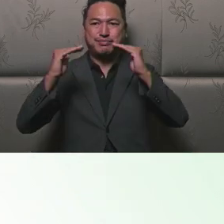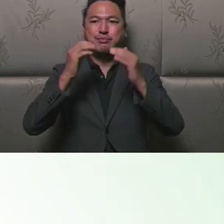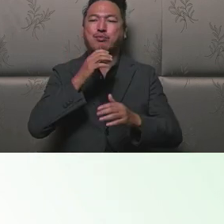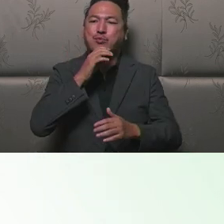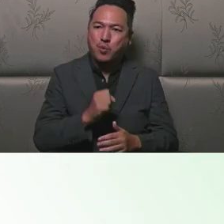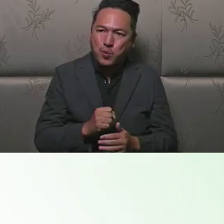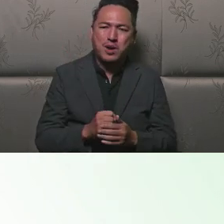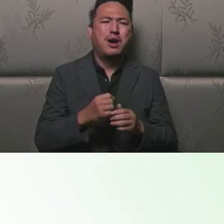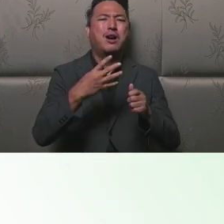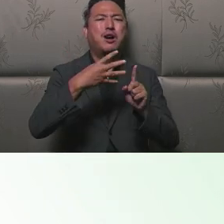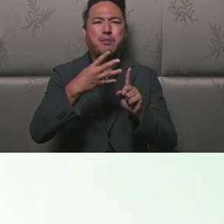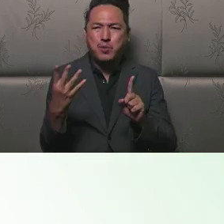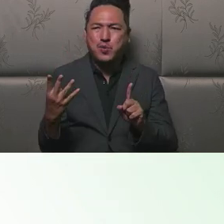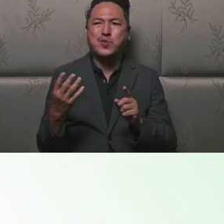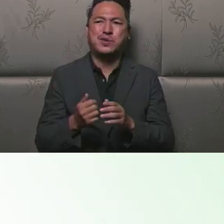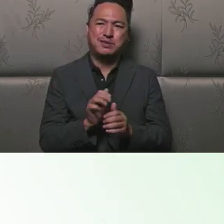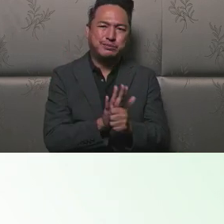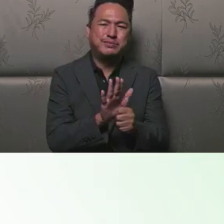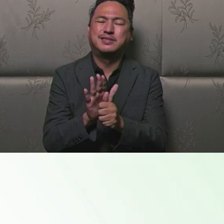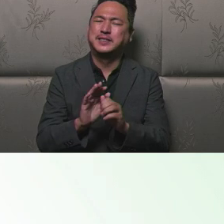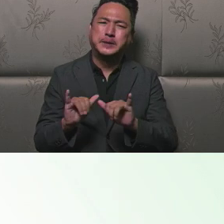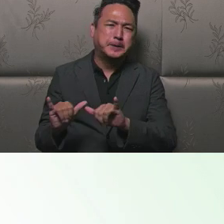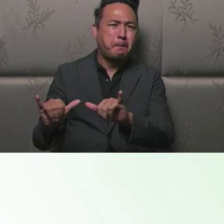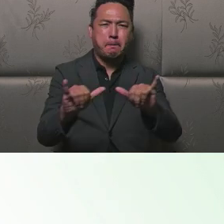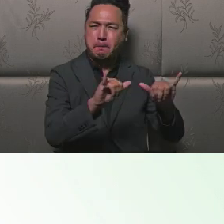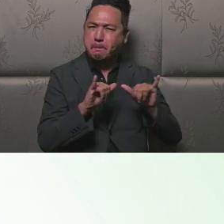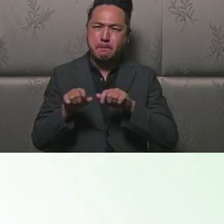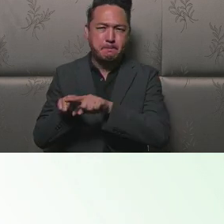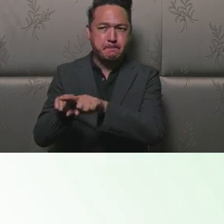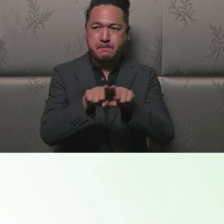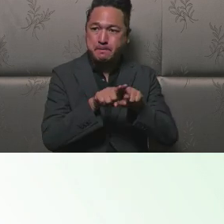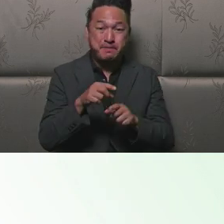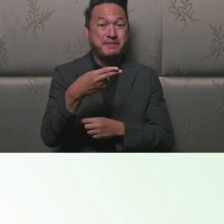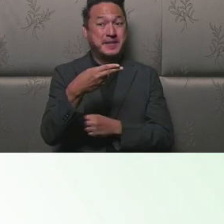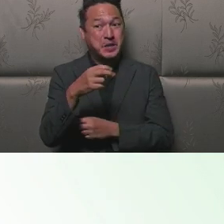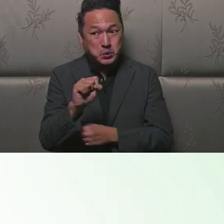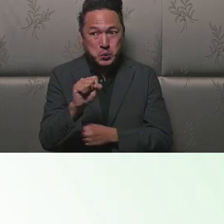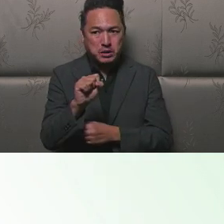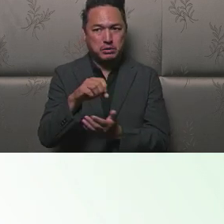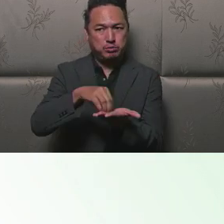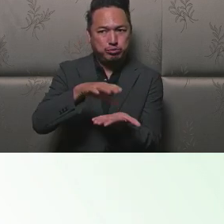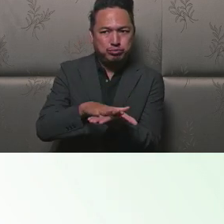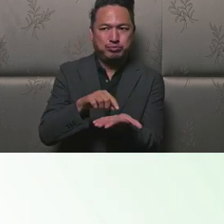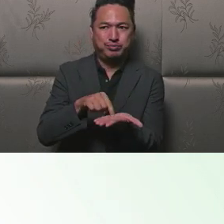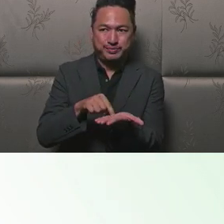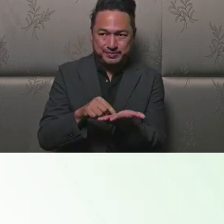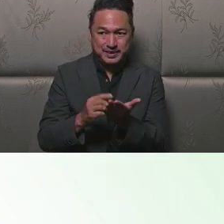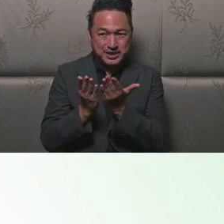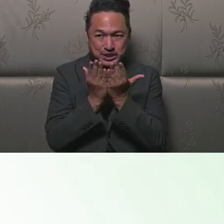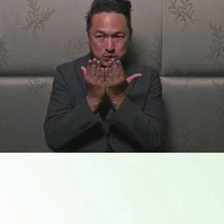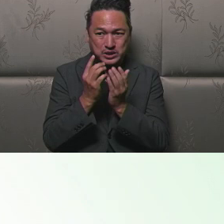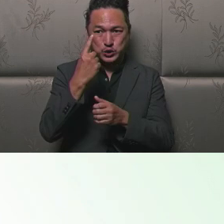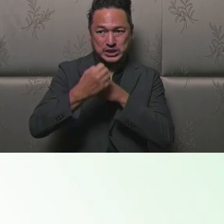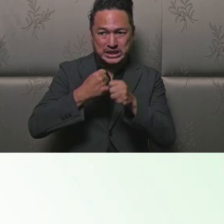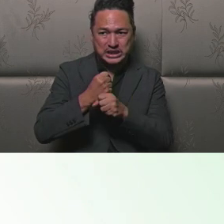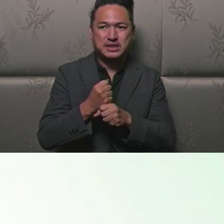short, we call this ACBS, and the Bachelor's Degree for Self-Education, or